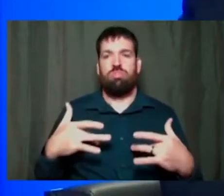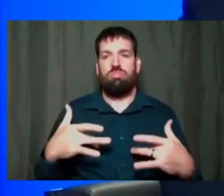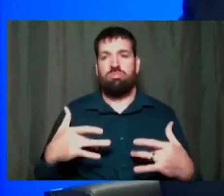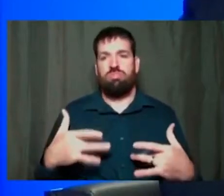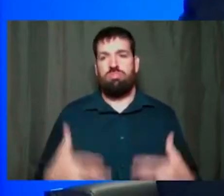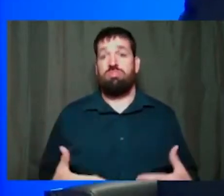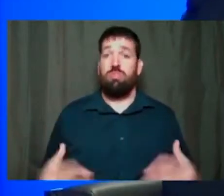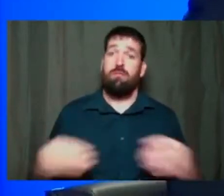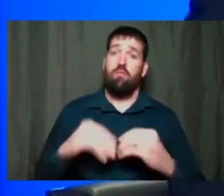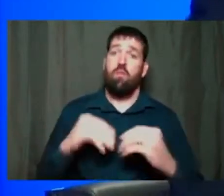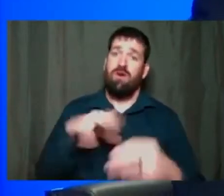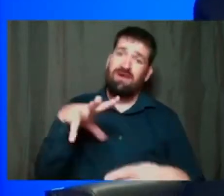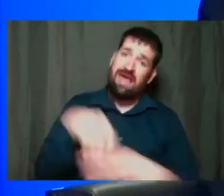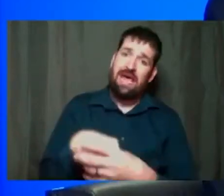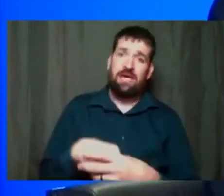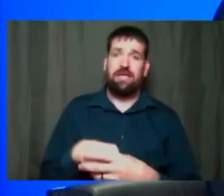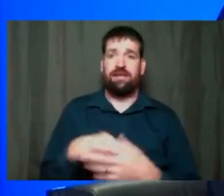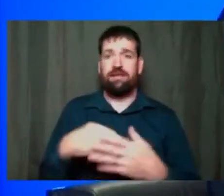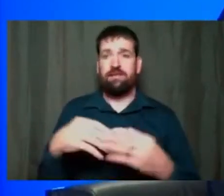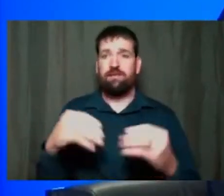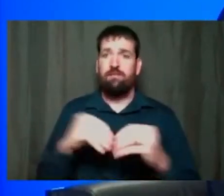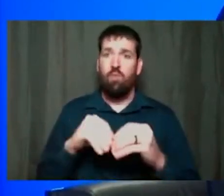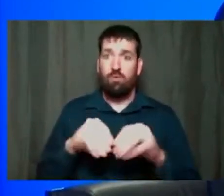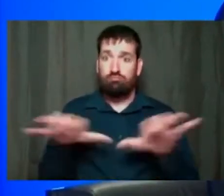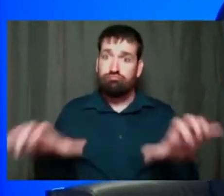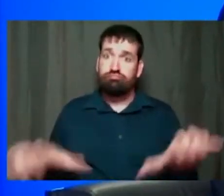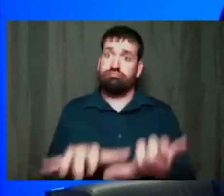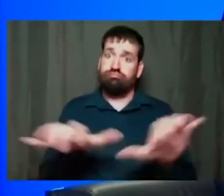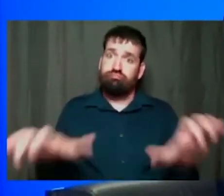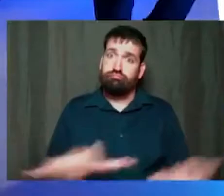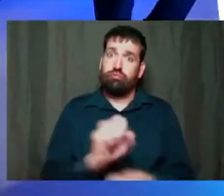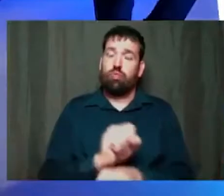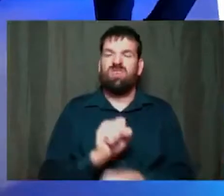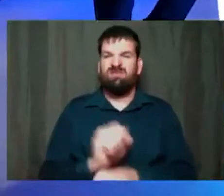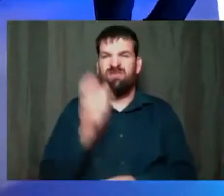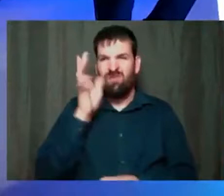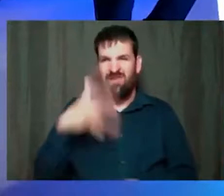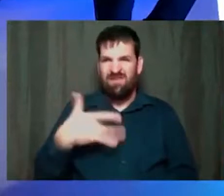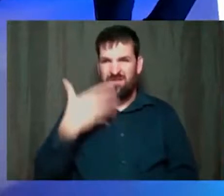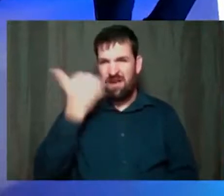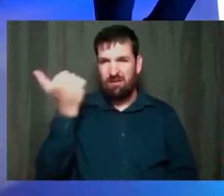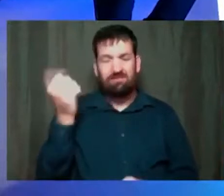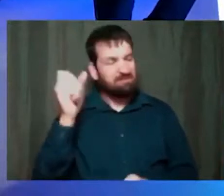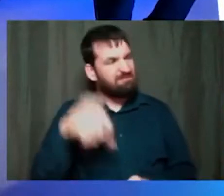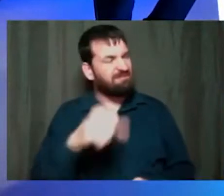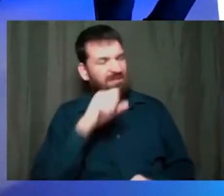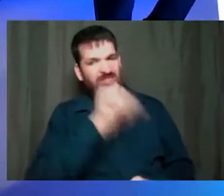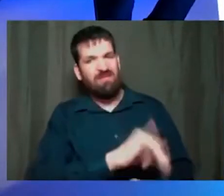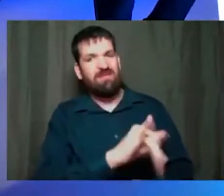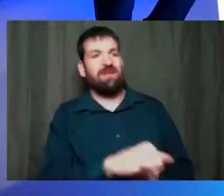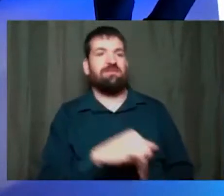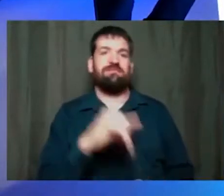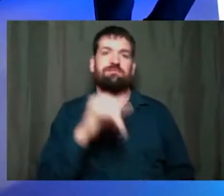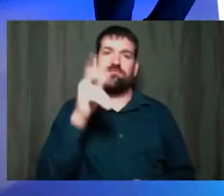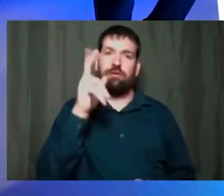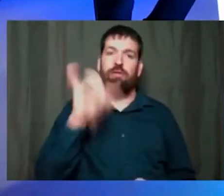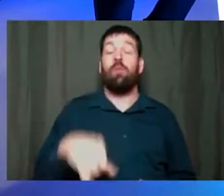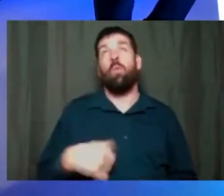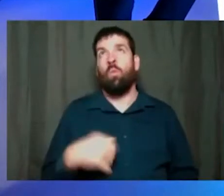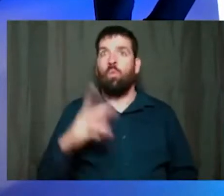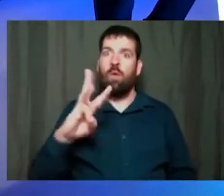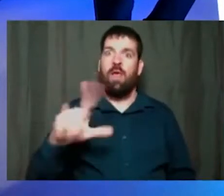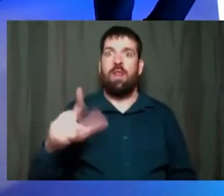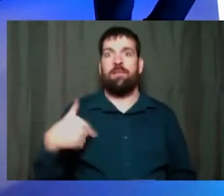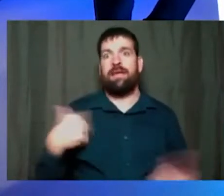get the work done, you're going to feel better. I love that. You do hear that a lot about, well, I'm here. Yeah. That's not